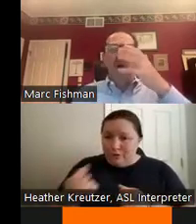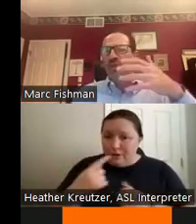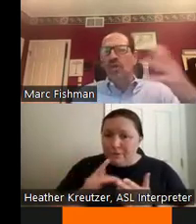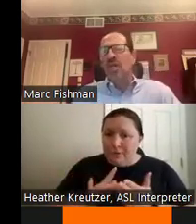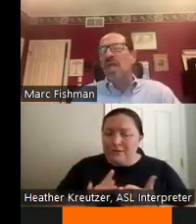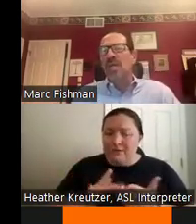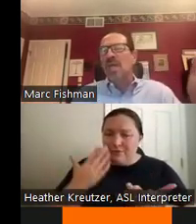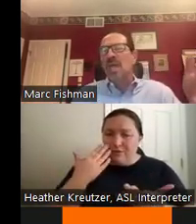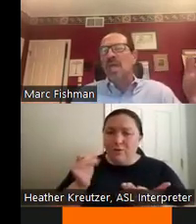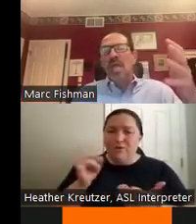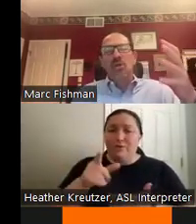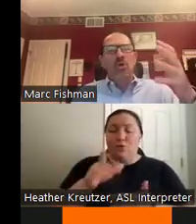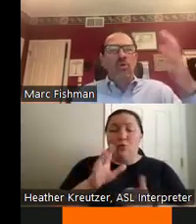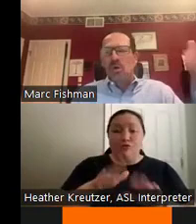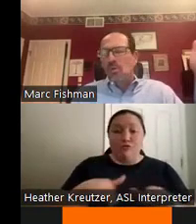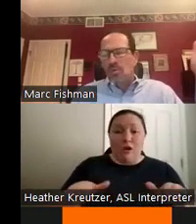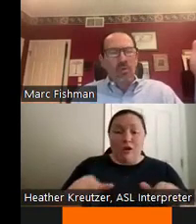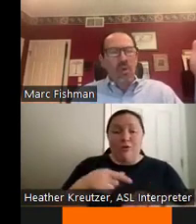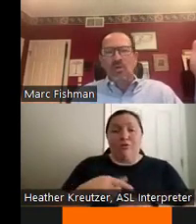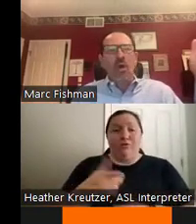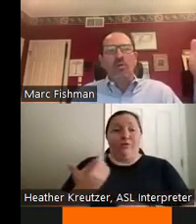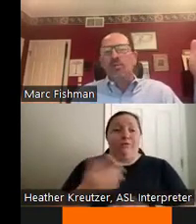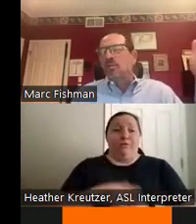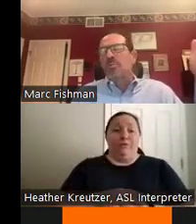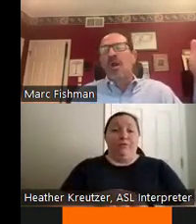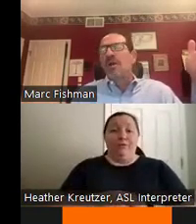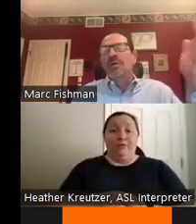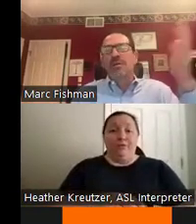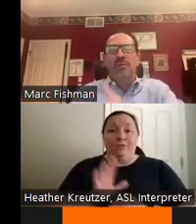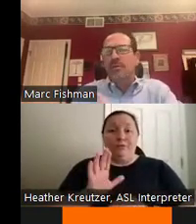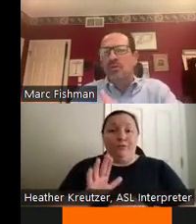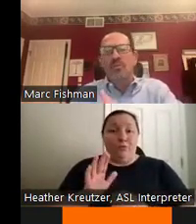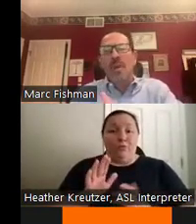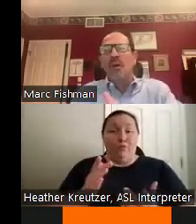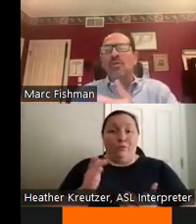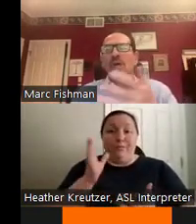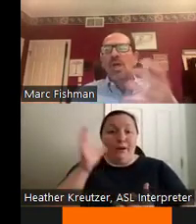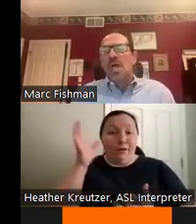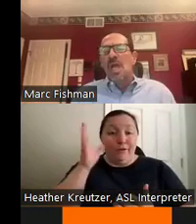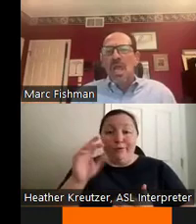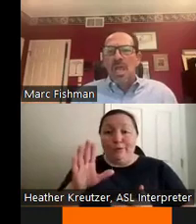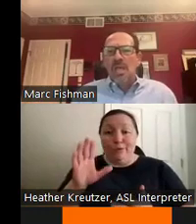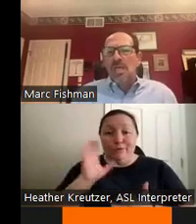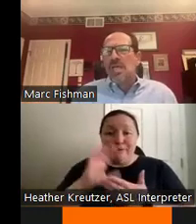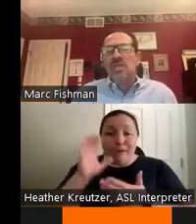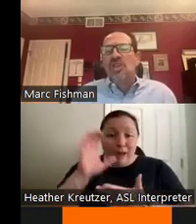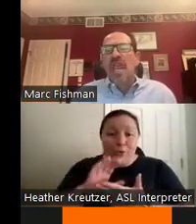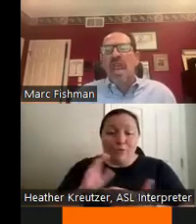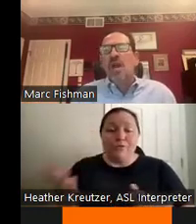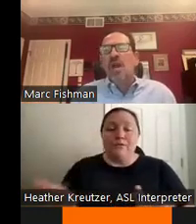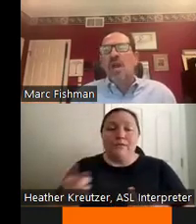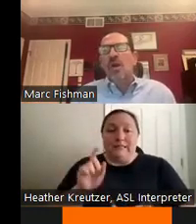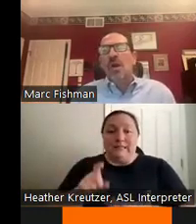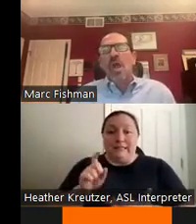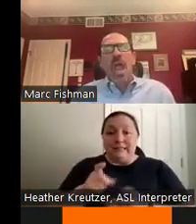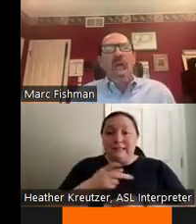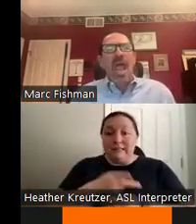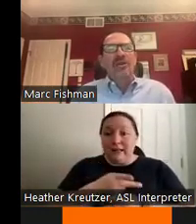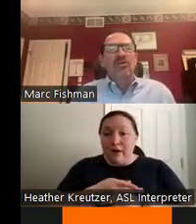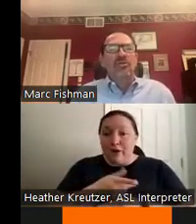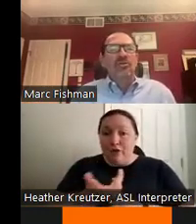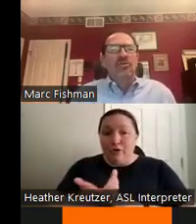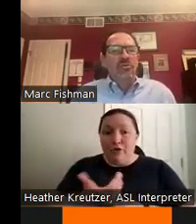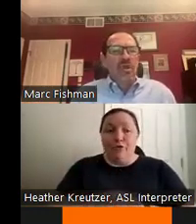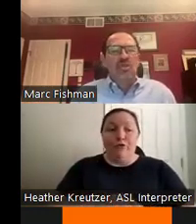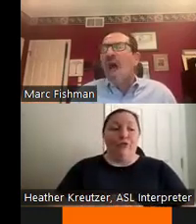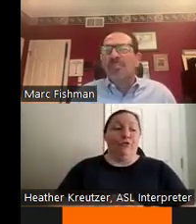your loved one, your kid, your adult parent, your spouse needs care